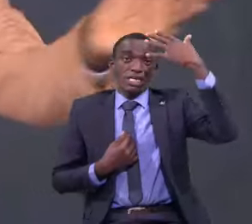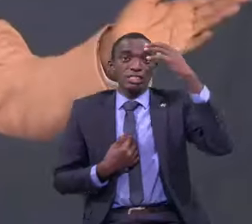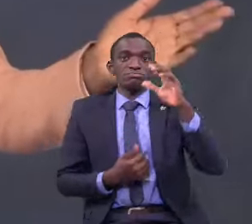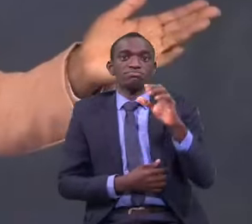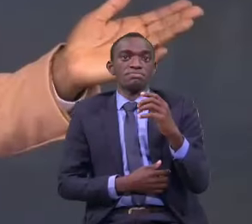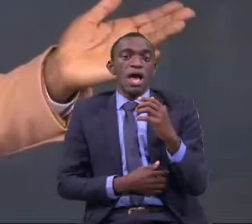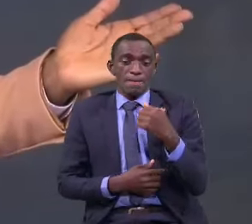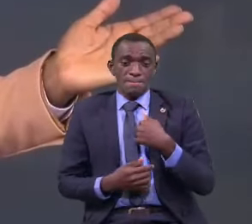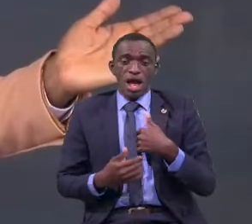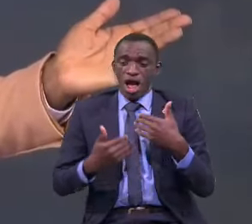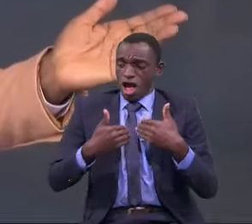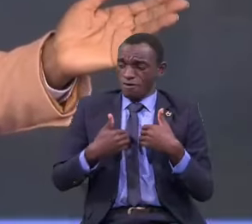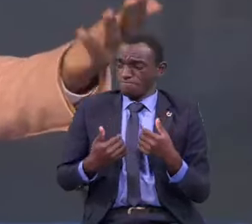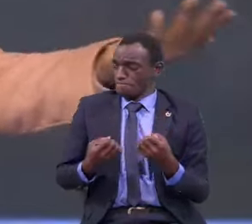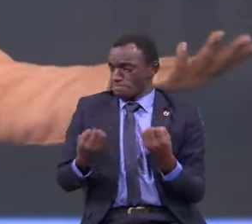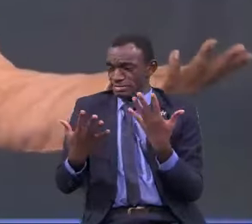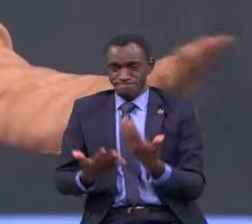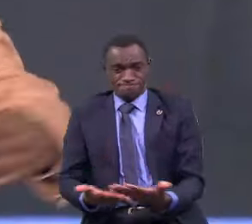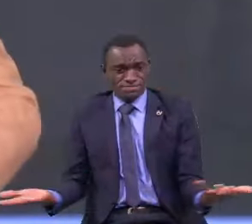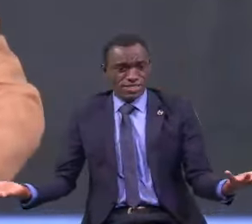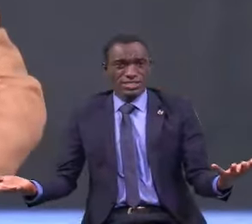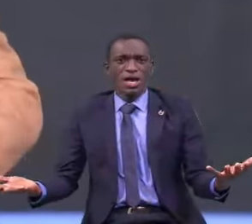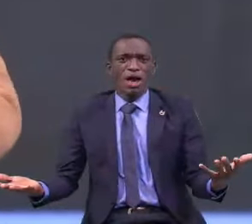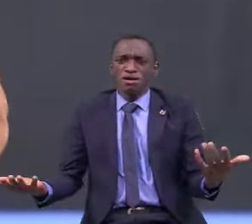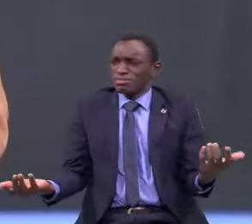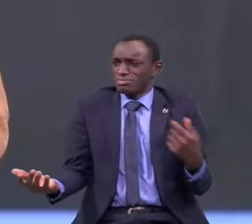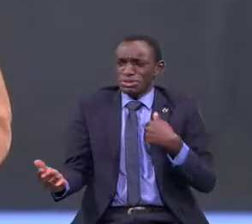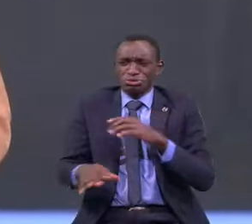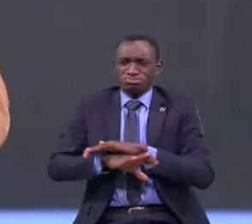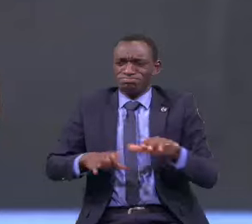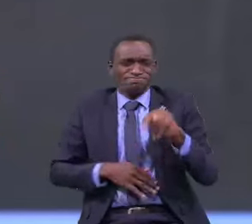the provision, what else do I need?